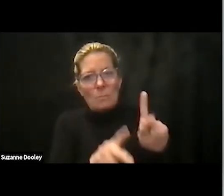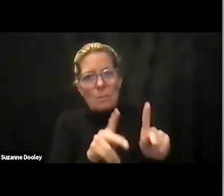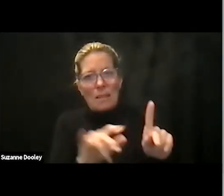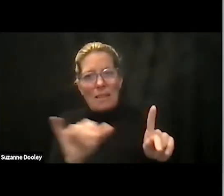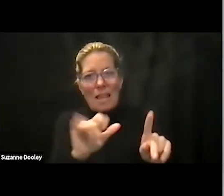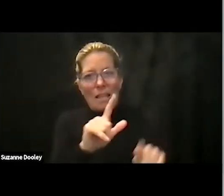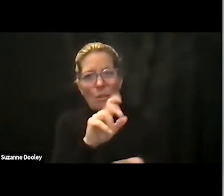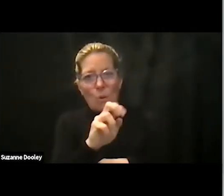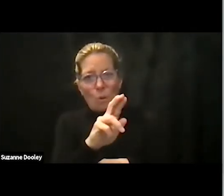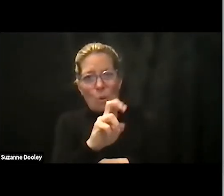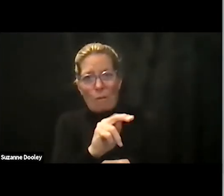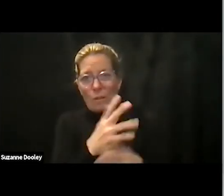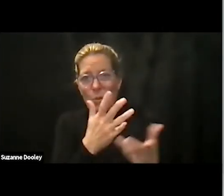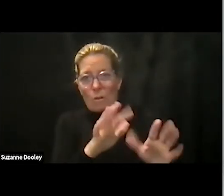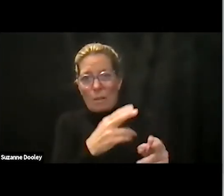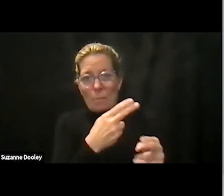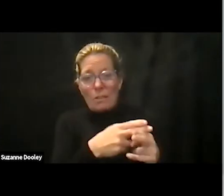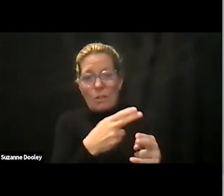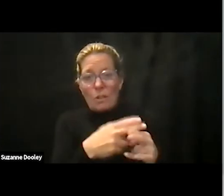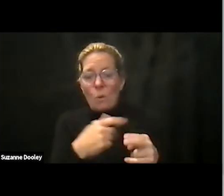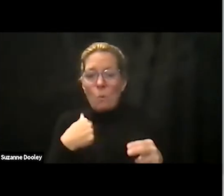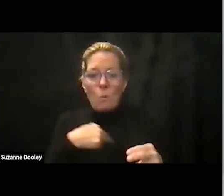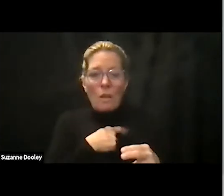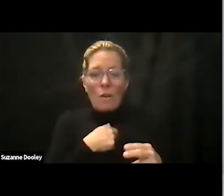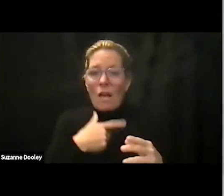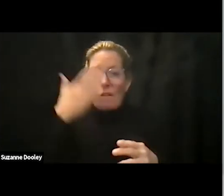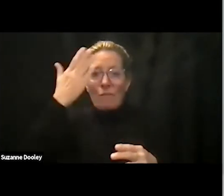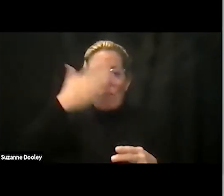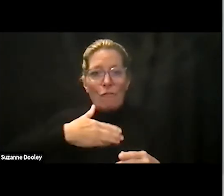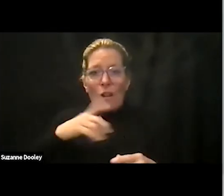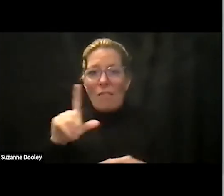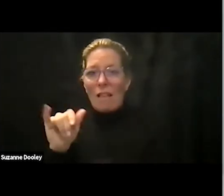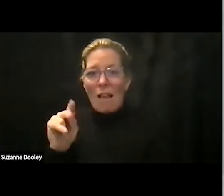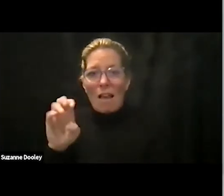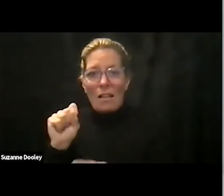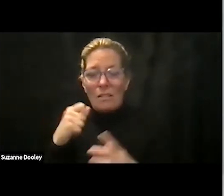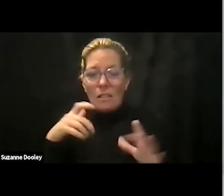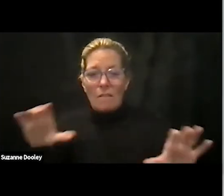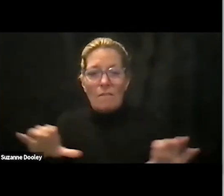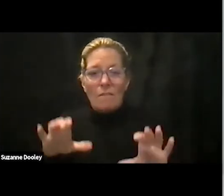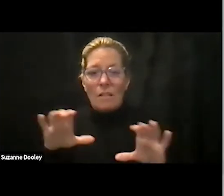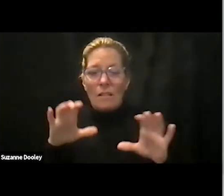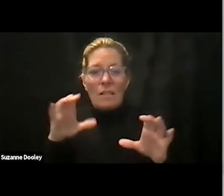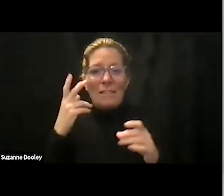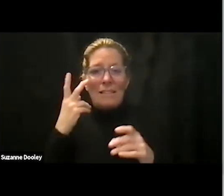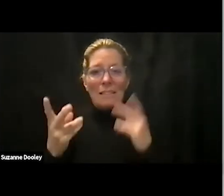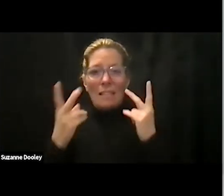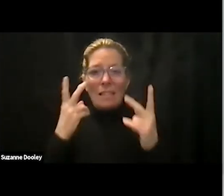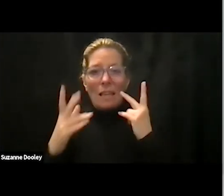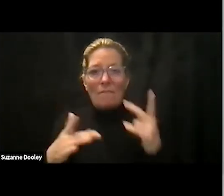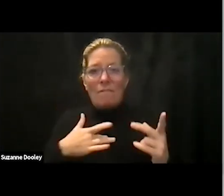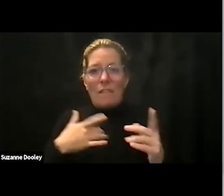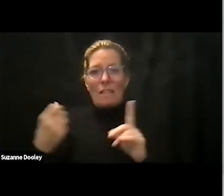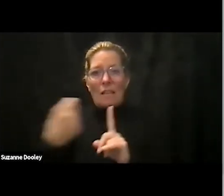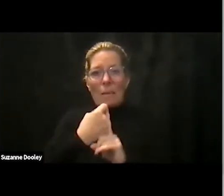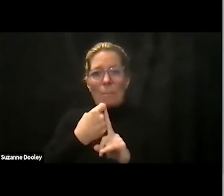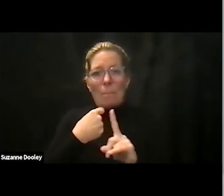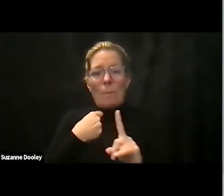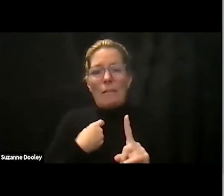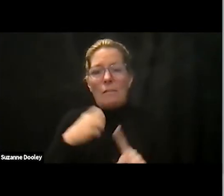mentioned, Indigenous peoples, we are on the forefront and on the front lines of climate change and feeling those